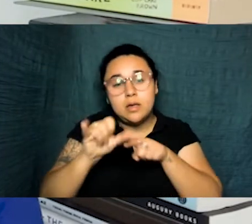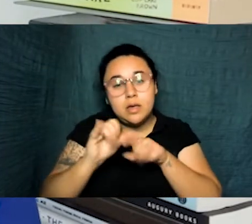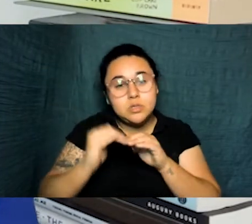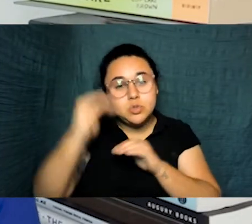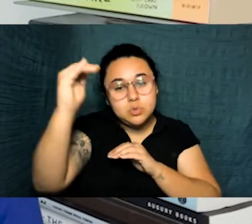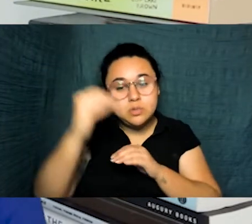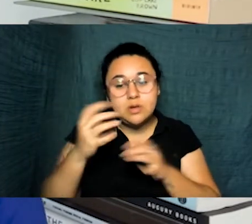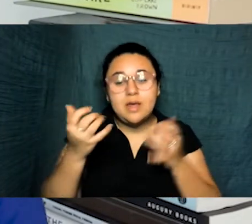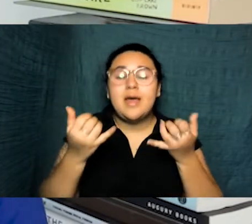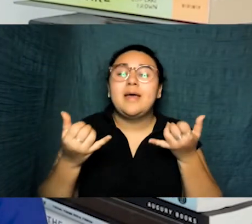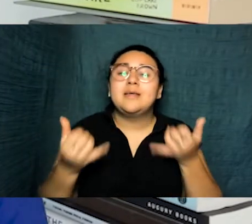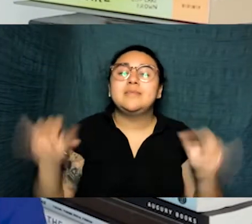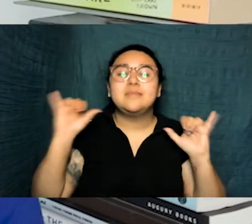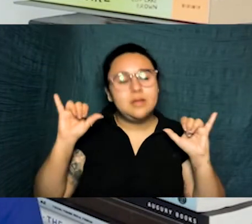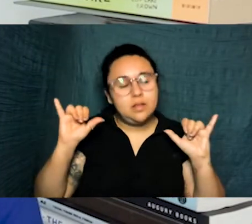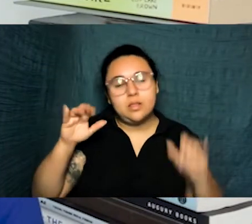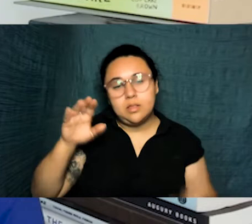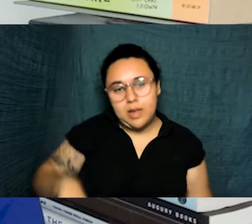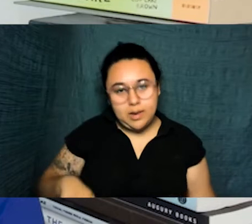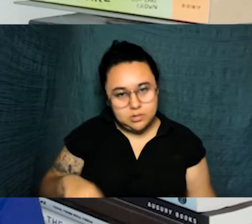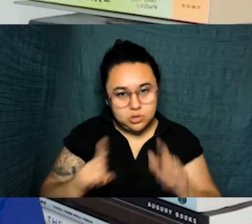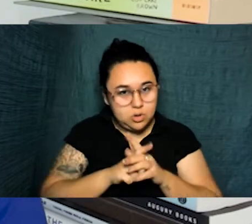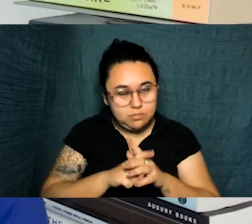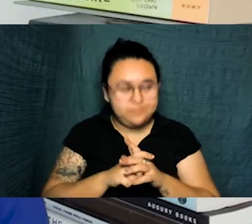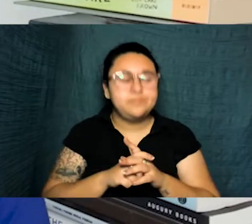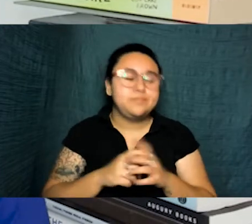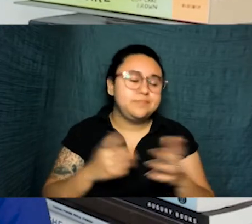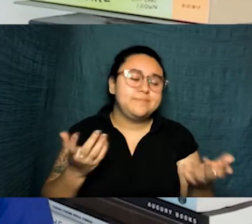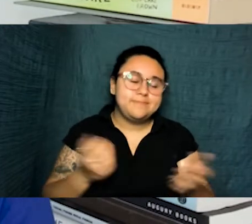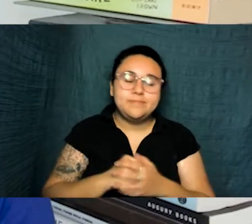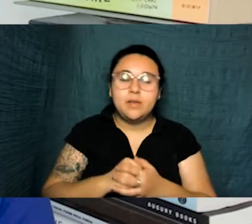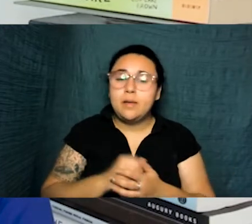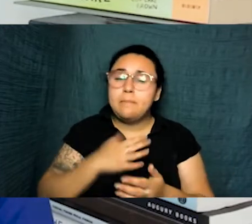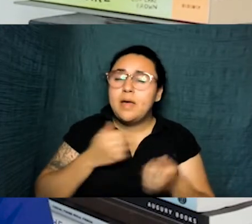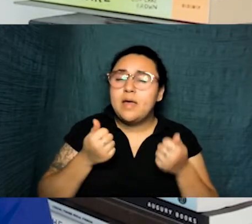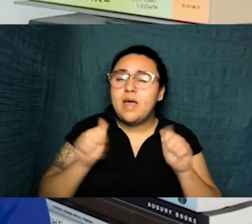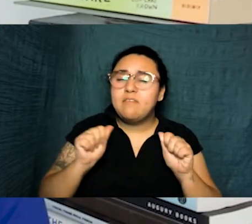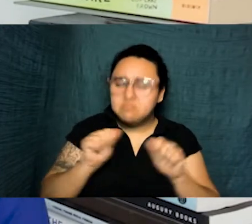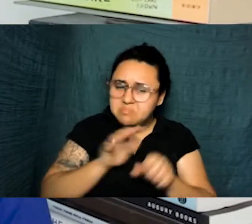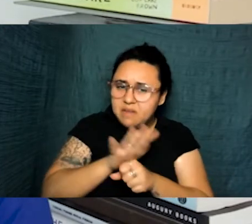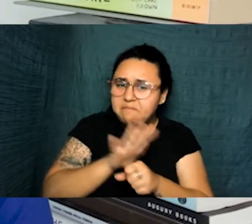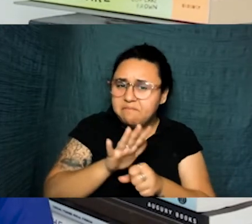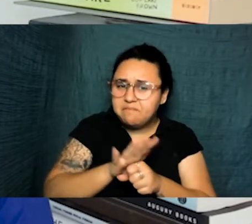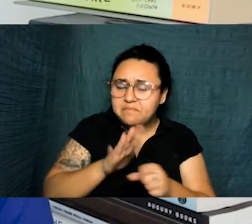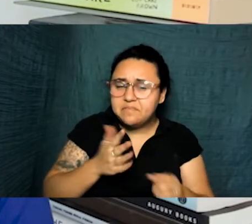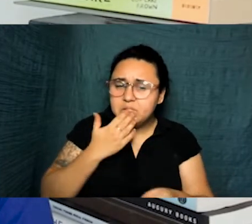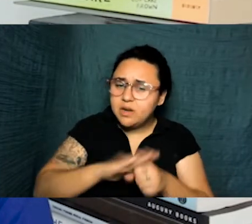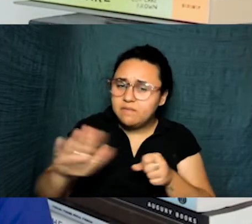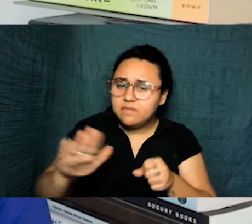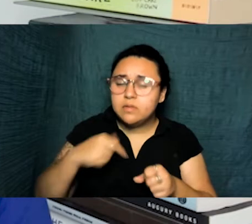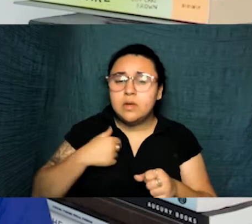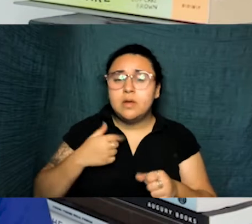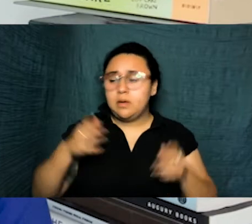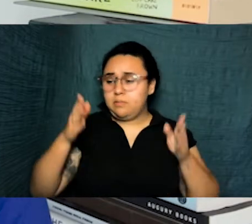and I still manage to be late a lot. But my effort is enough. The person I've always been